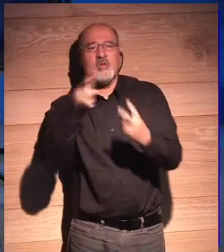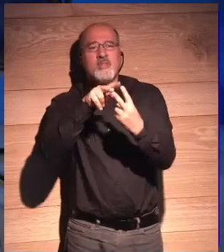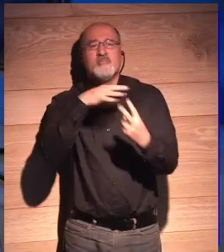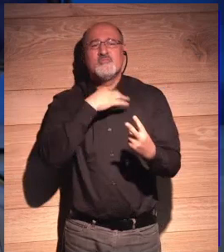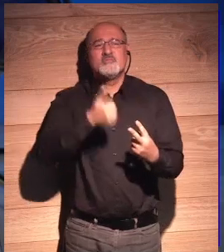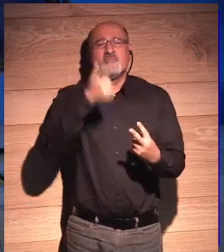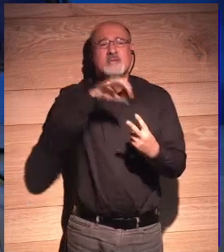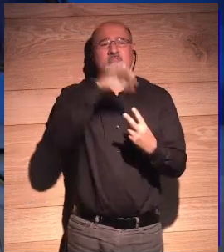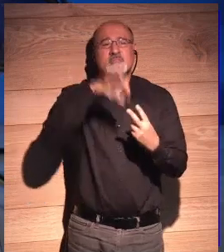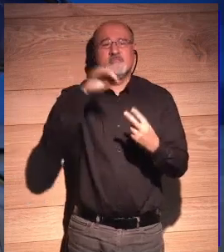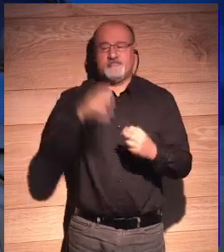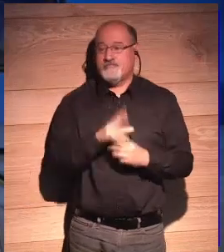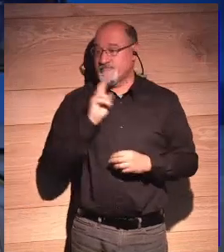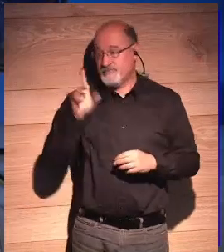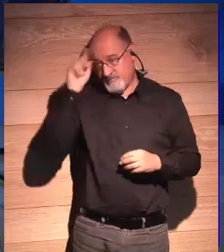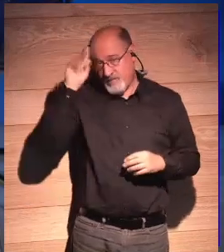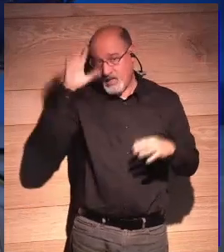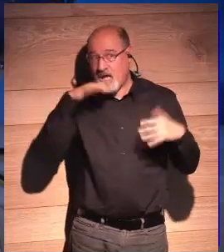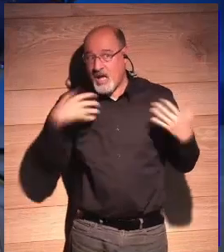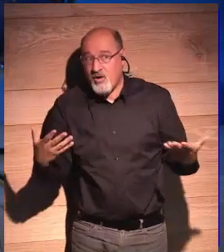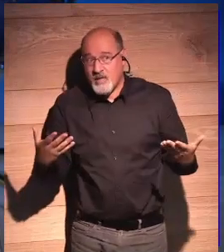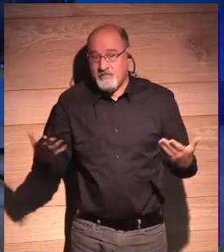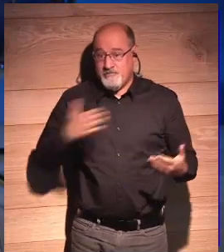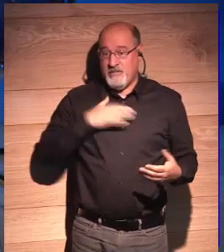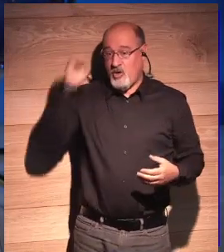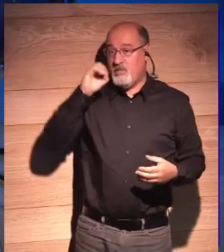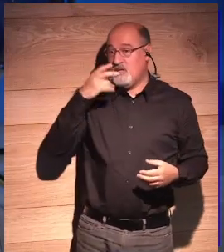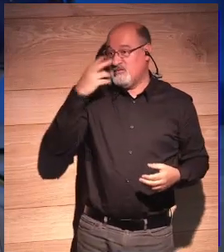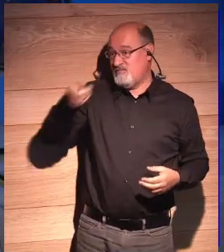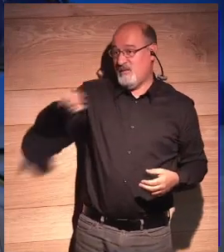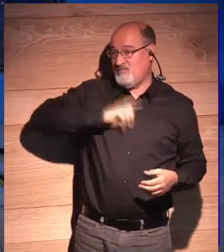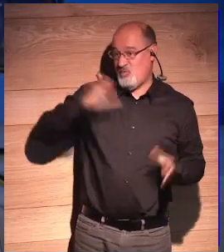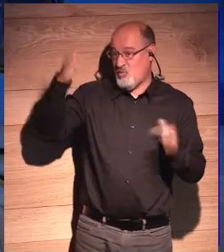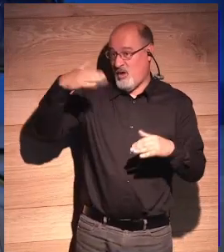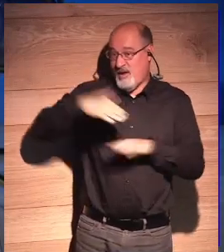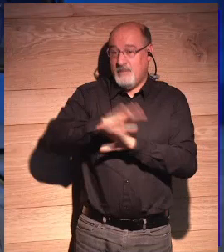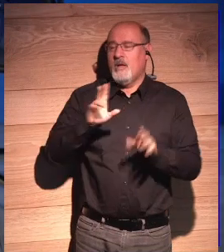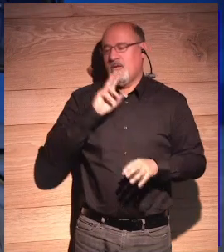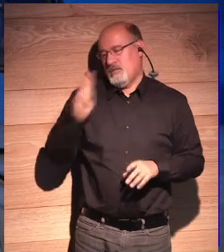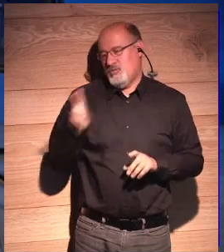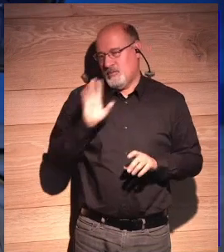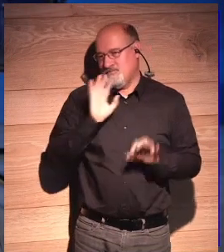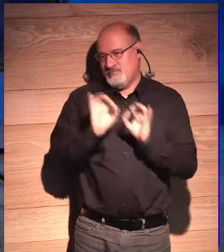No sé exactamente si creo que I think that esa es mi opinión sobre Ghost World, pero aún así te voy a contestar.